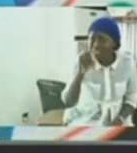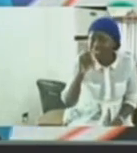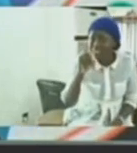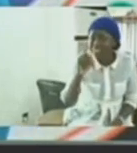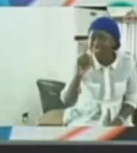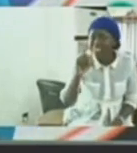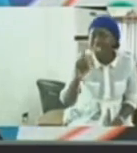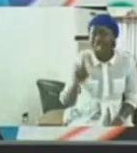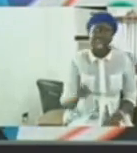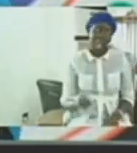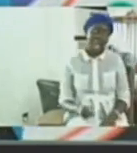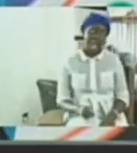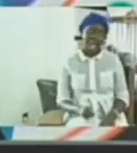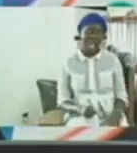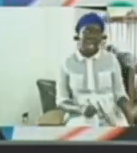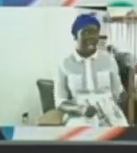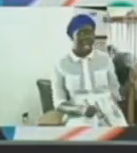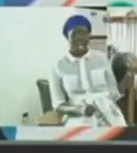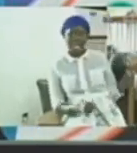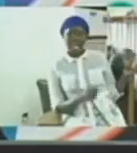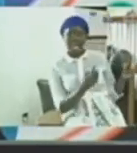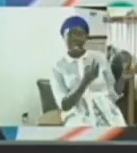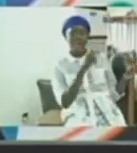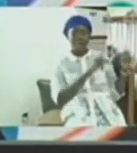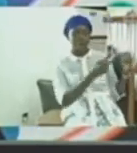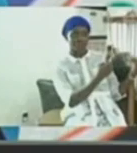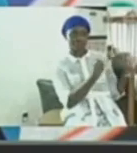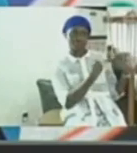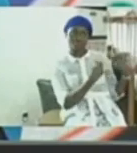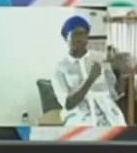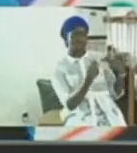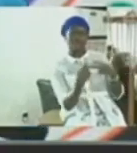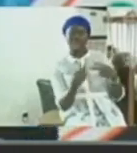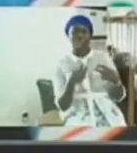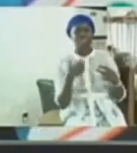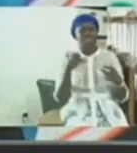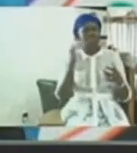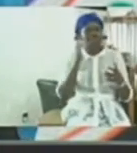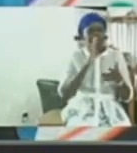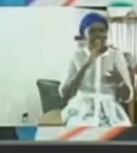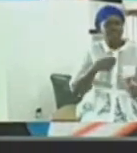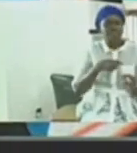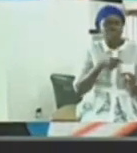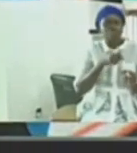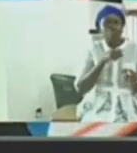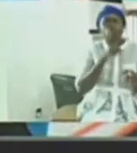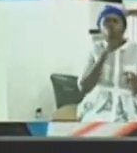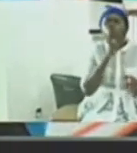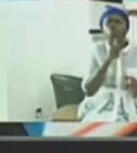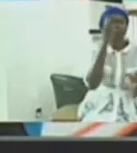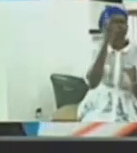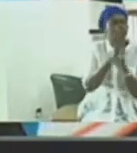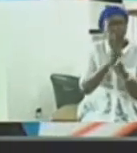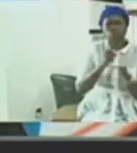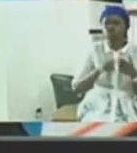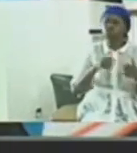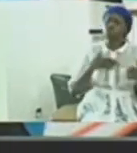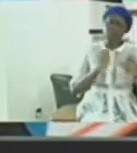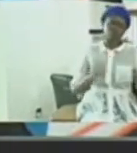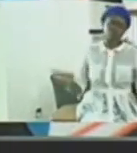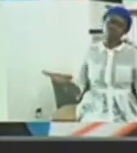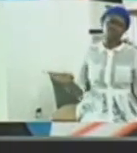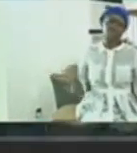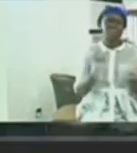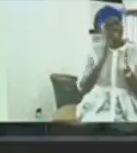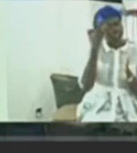anyone, I will be unjust to the rest of my children. I am the father of all. Then admonished everyone to